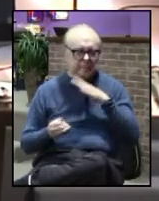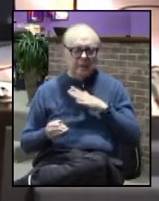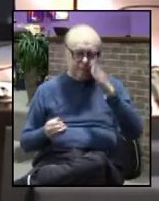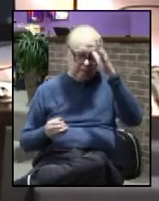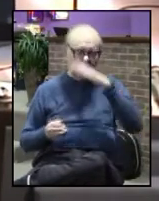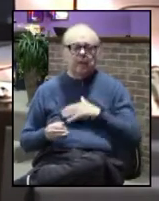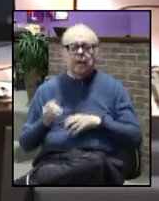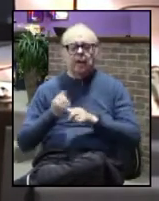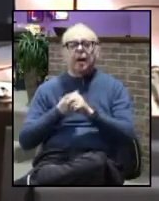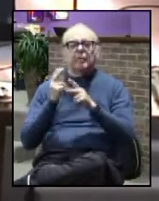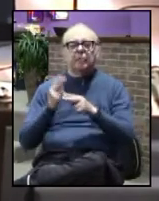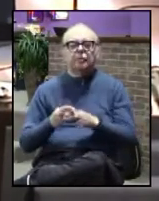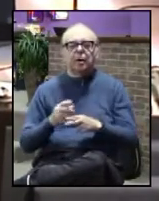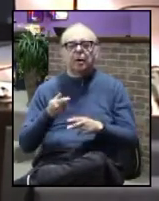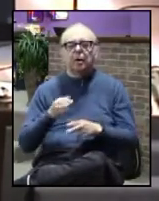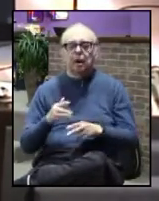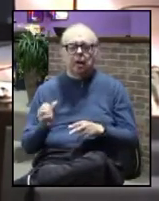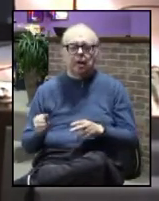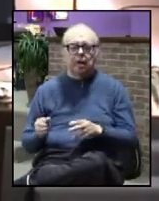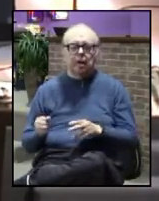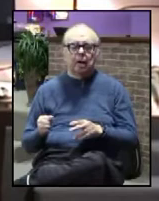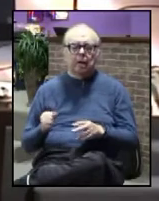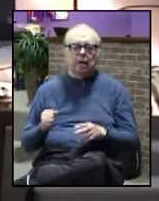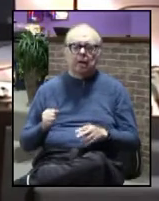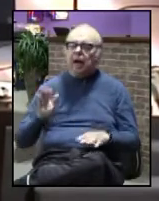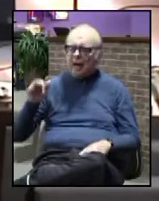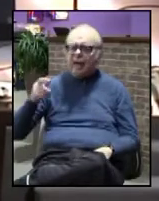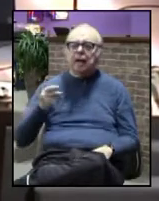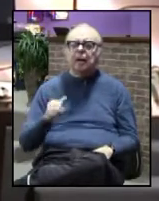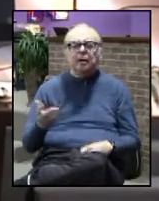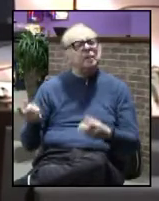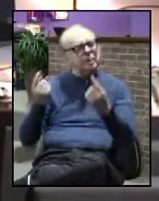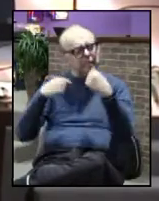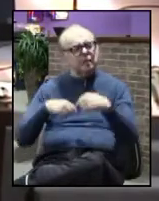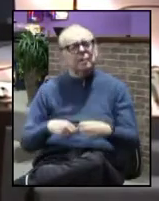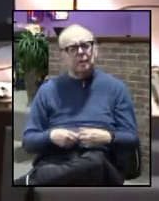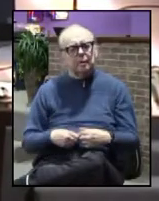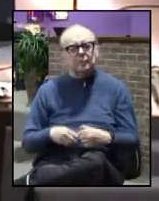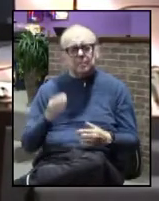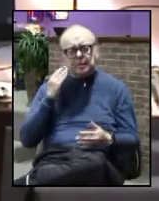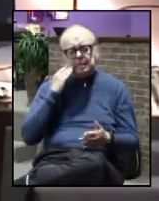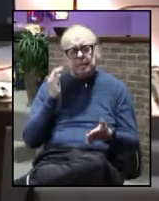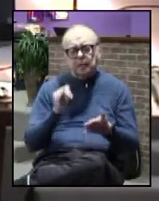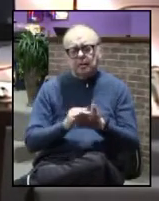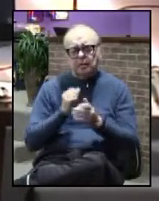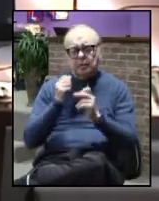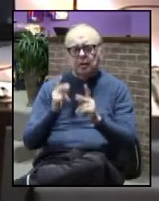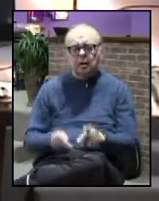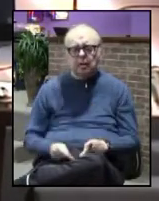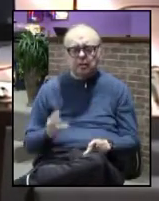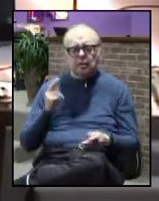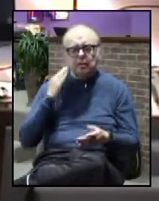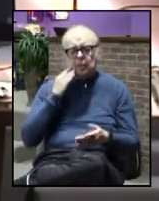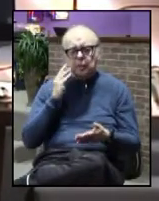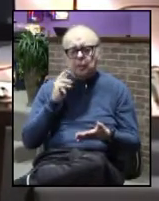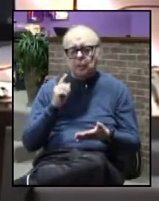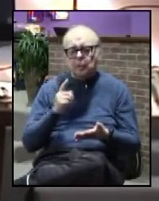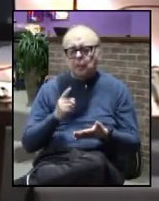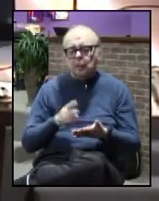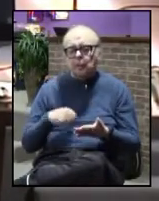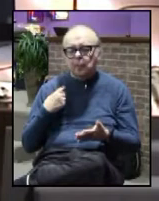female, everybody was guys. And that's what we did. Hey guys, come on, you know? And everybody knew what we were talking